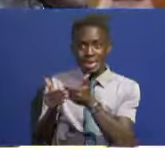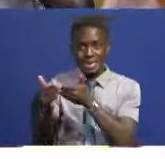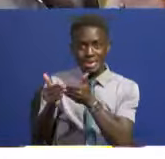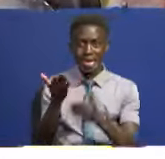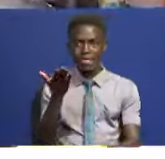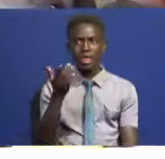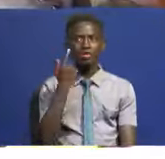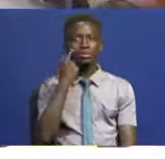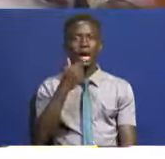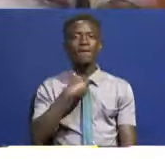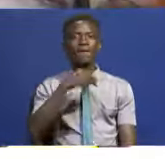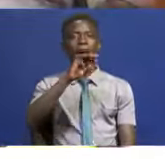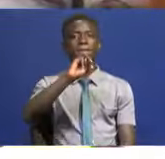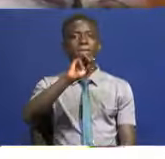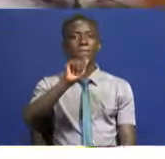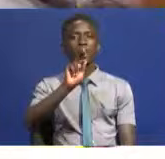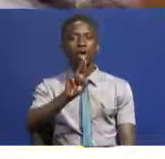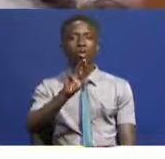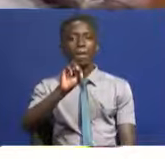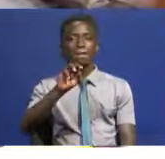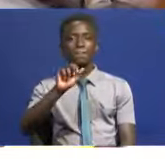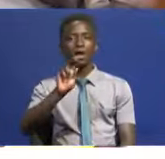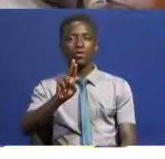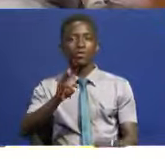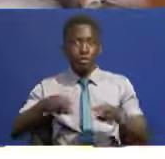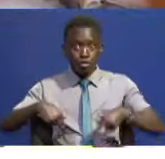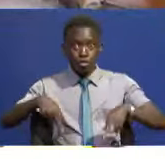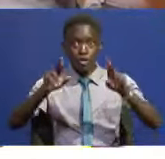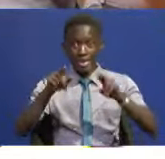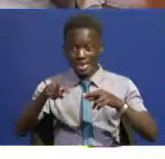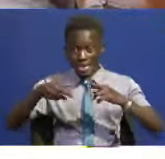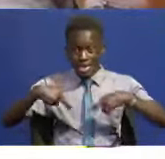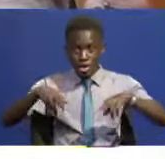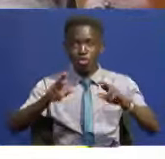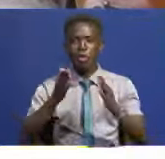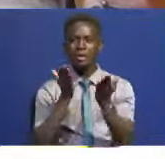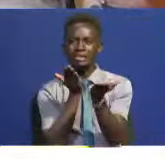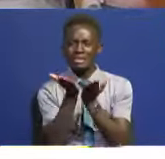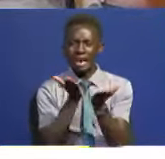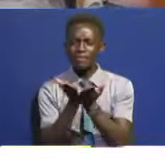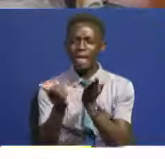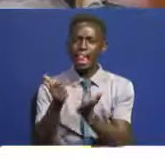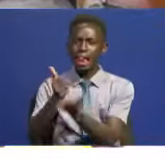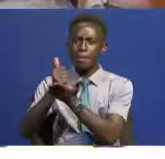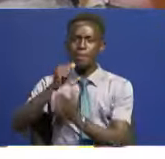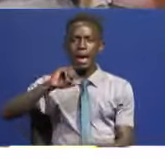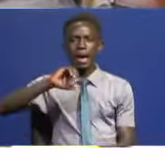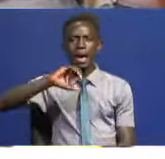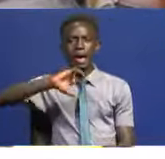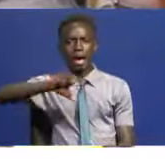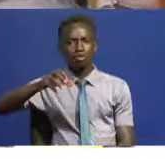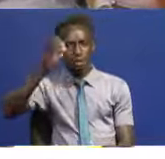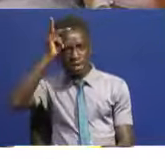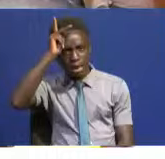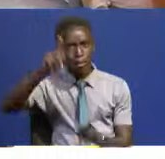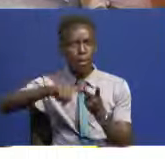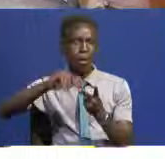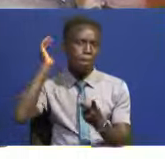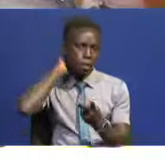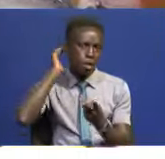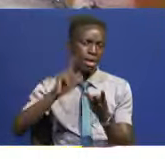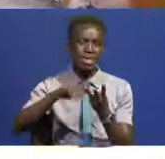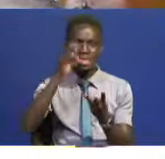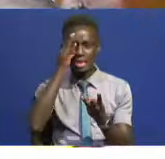roads. And these are very long roads serving many counties, serving Kiabu County, Muranga County, Nyeri,